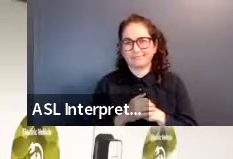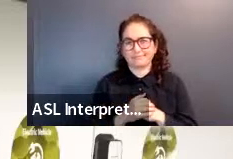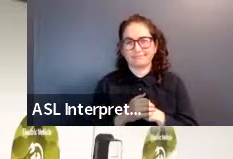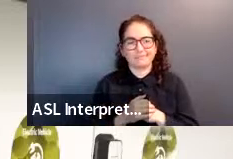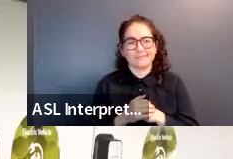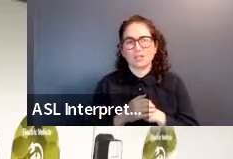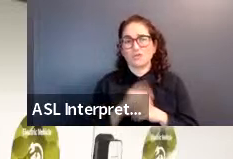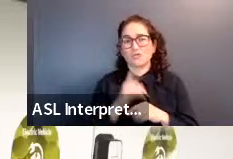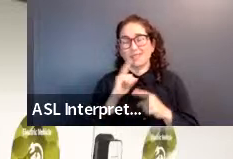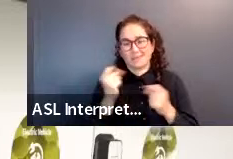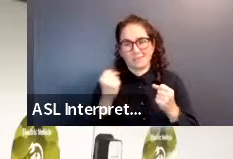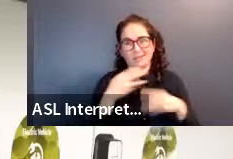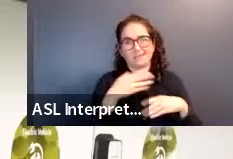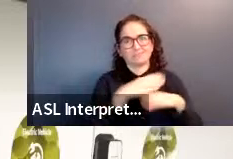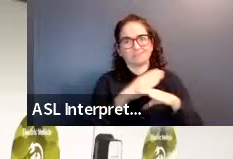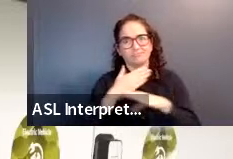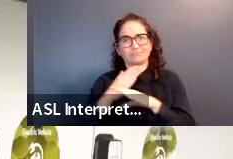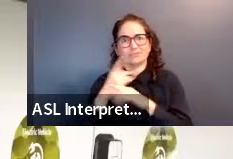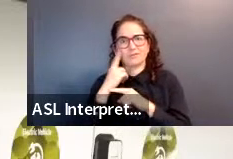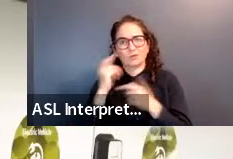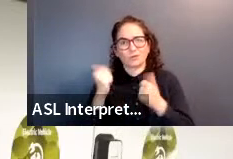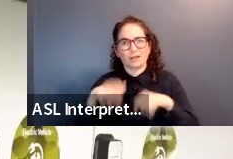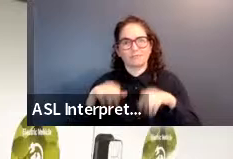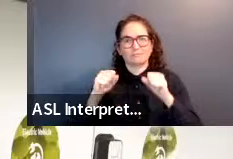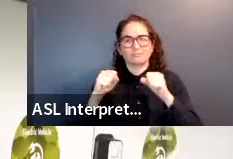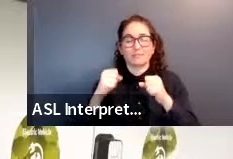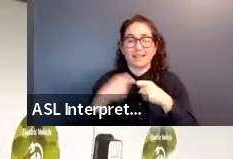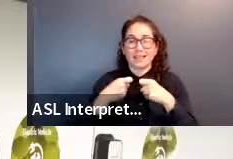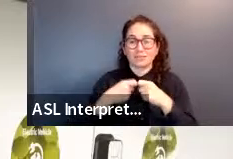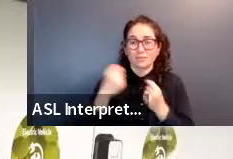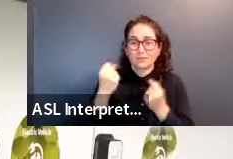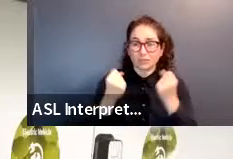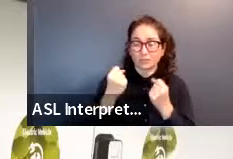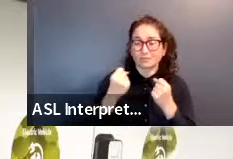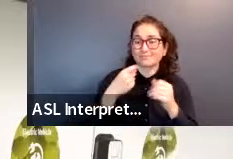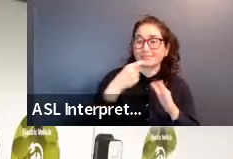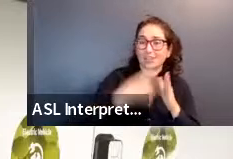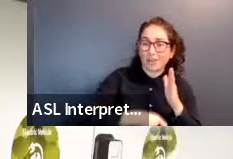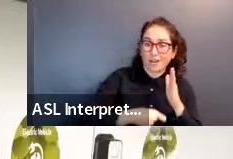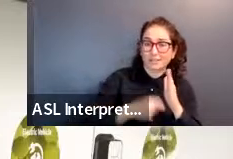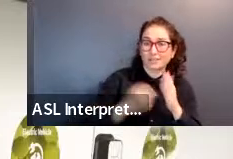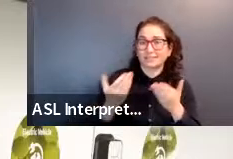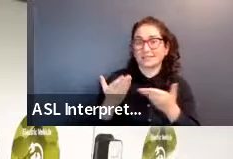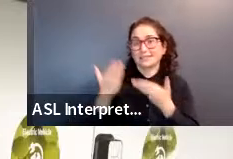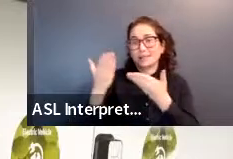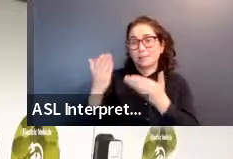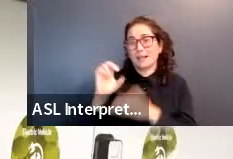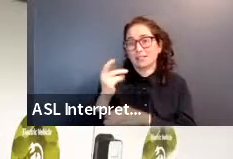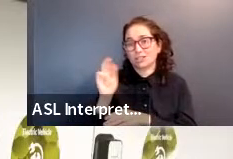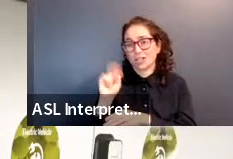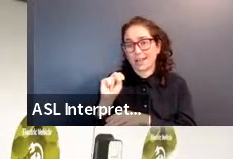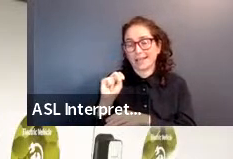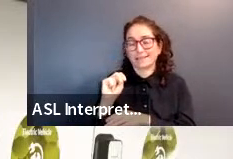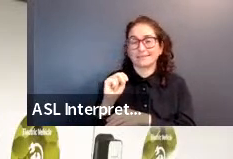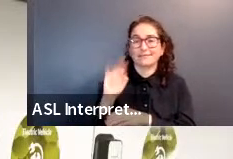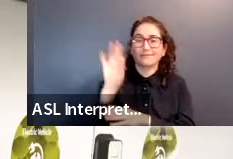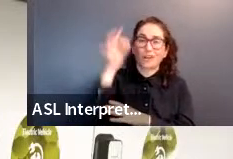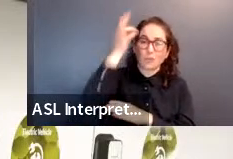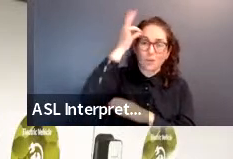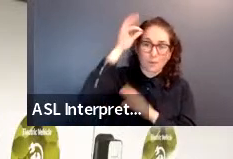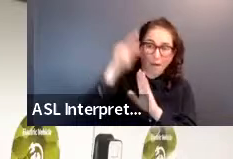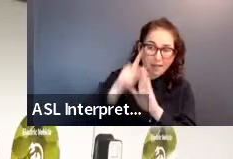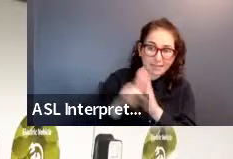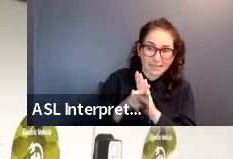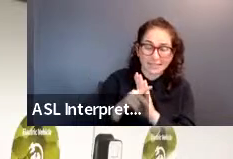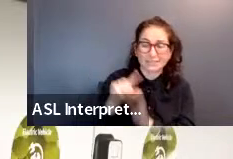There are a lot of hurdles to electric vehicle adoption: cost, supply chain, federal policy. Zoning may